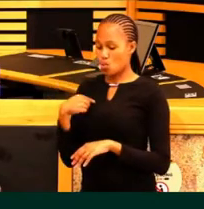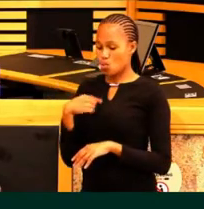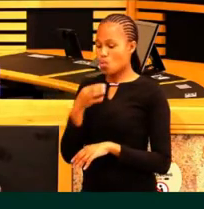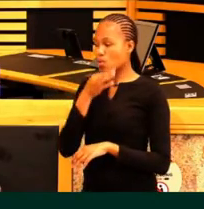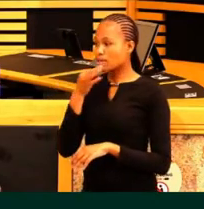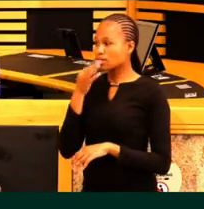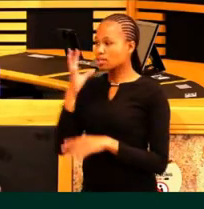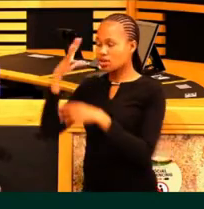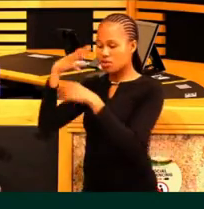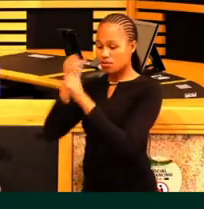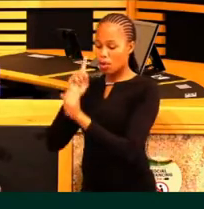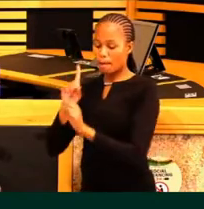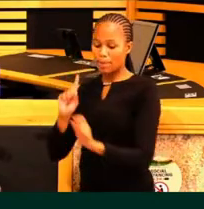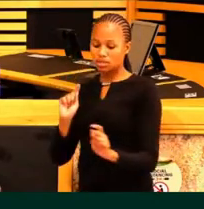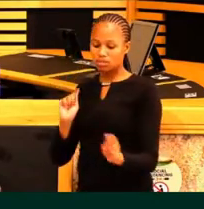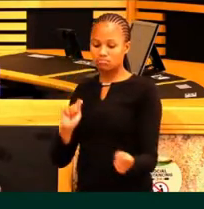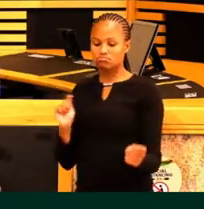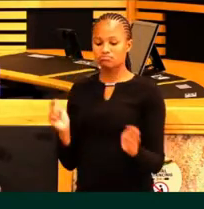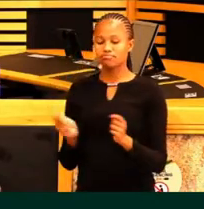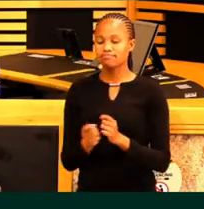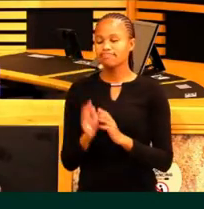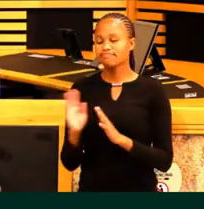you focus my shifter